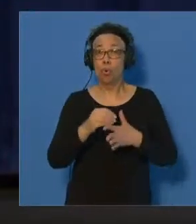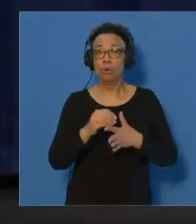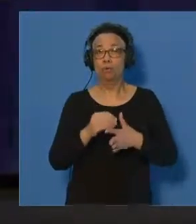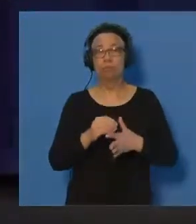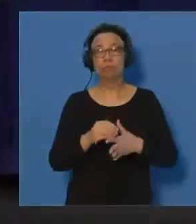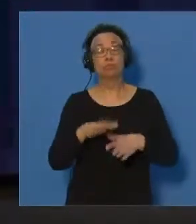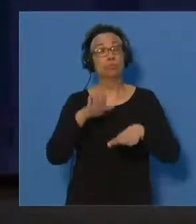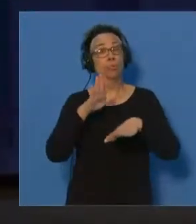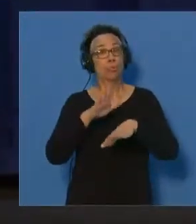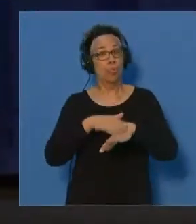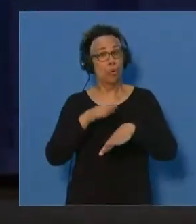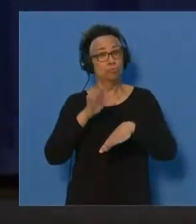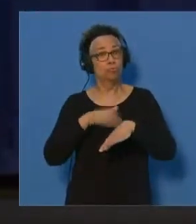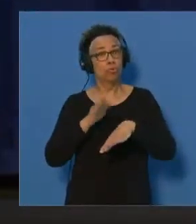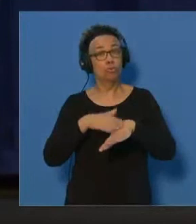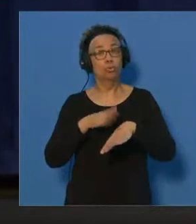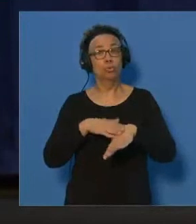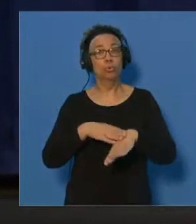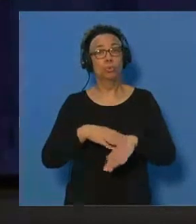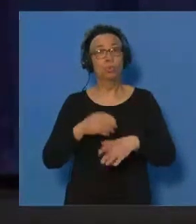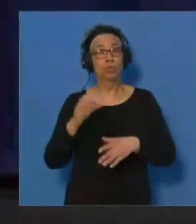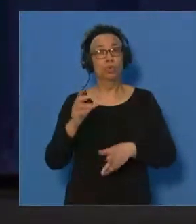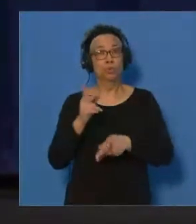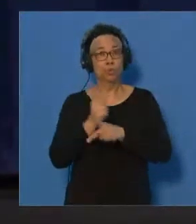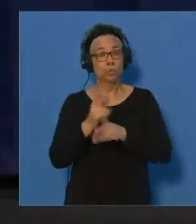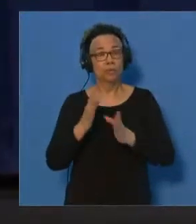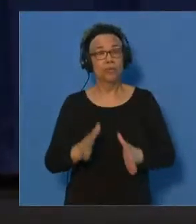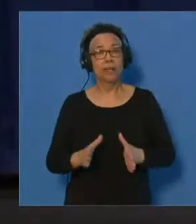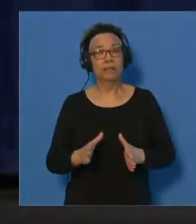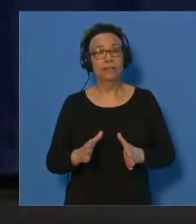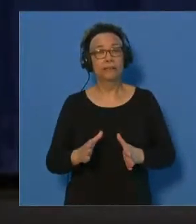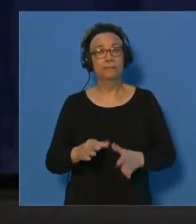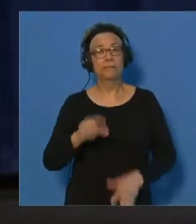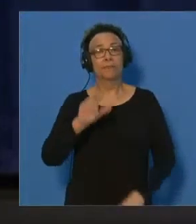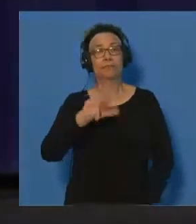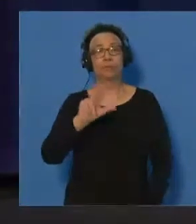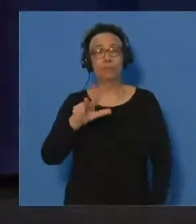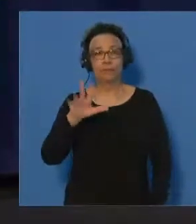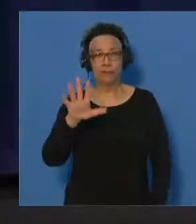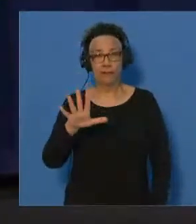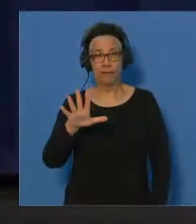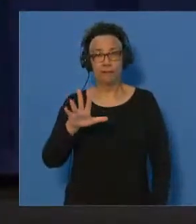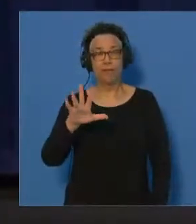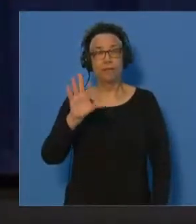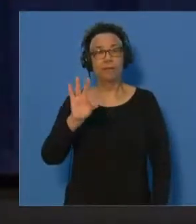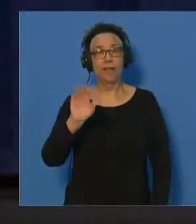on-call supervisor or the on-call supervisor at